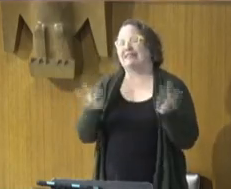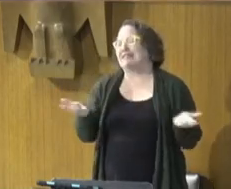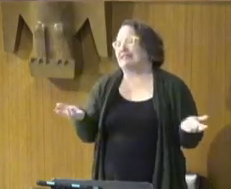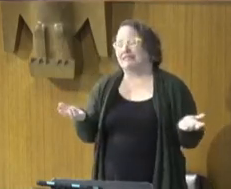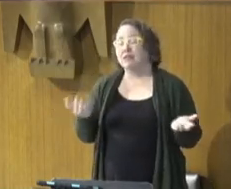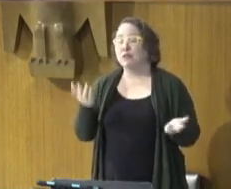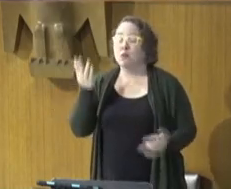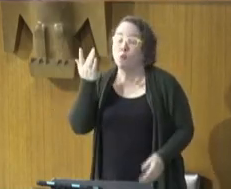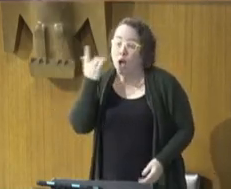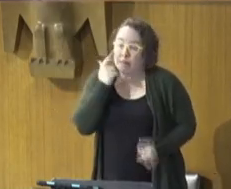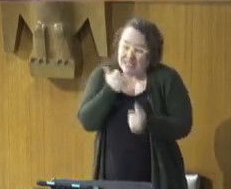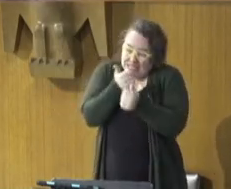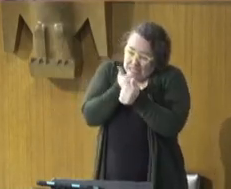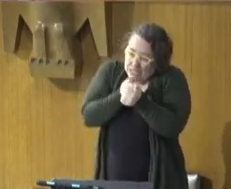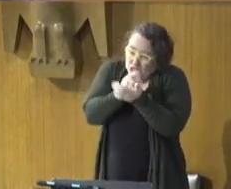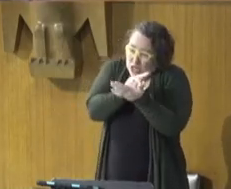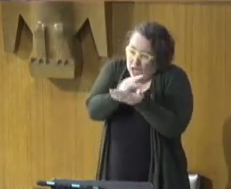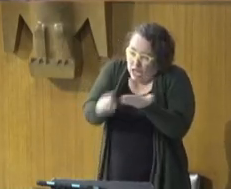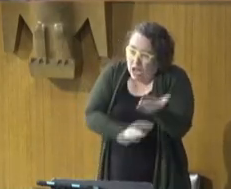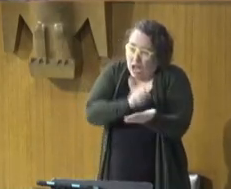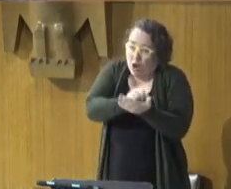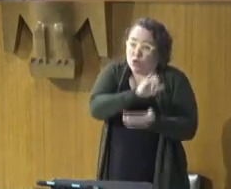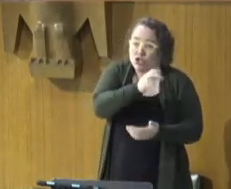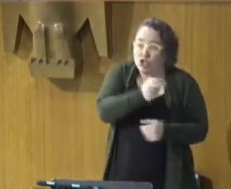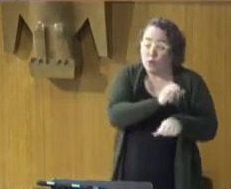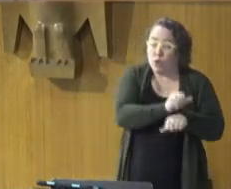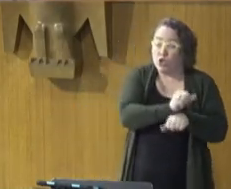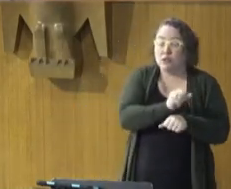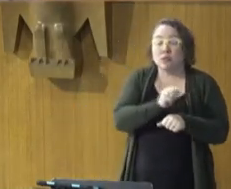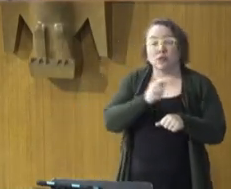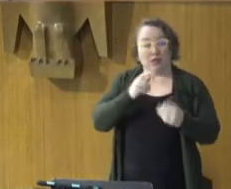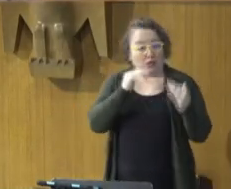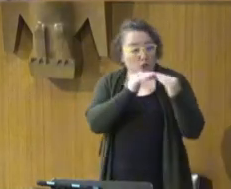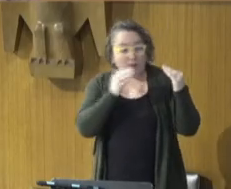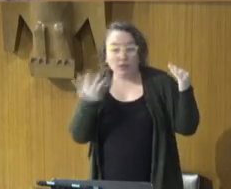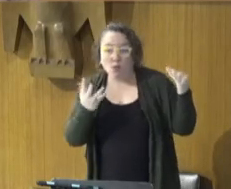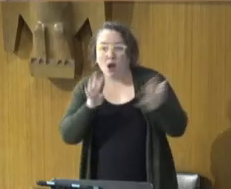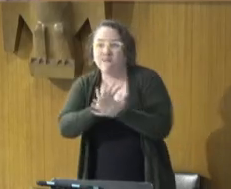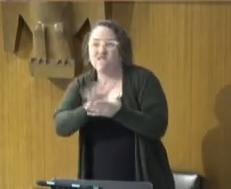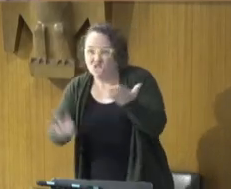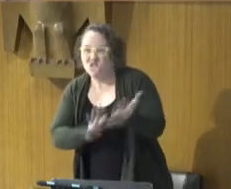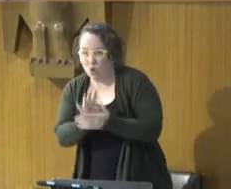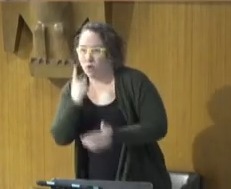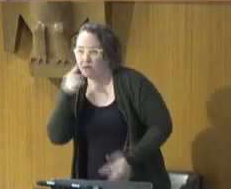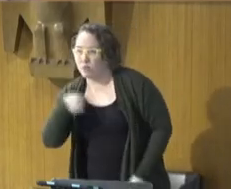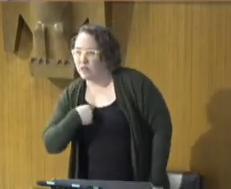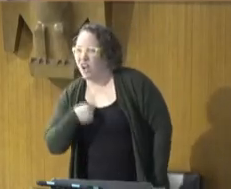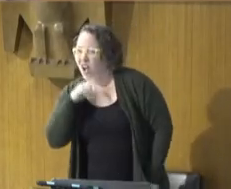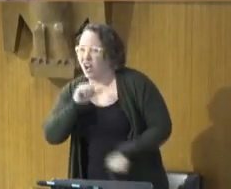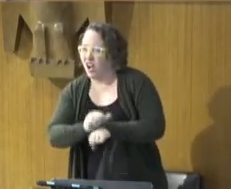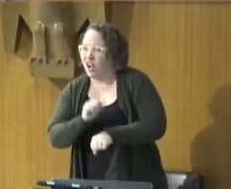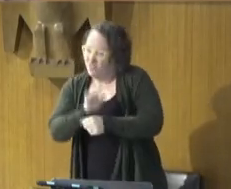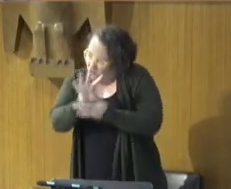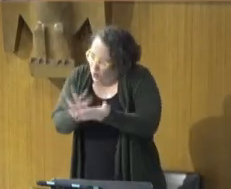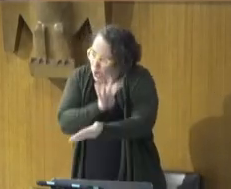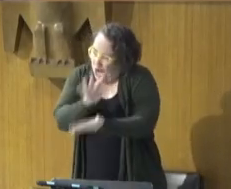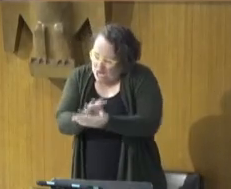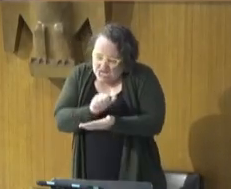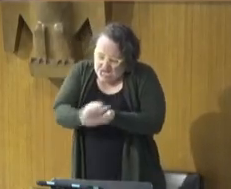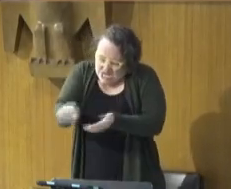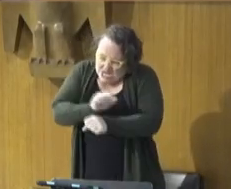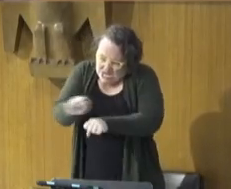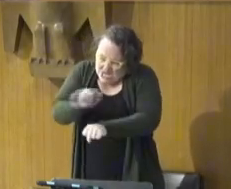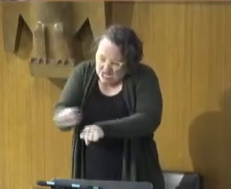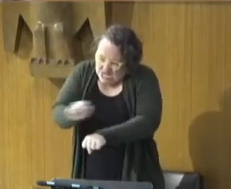every one hour that Jen needs to work on her sermon, I need at least four. When it's my week to preach, first I